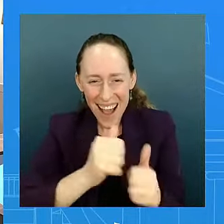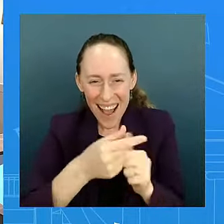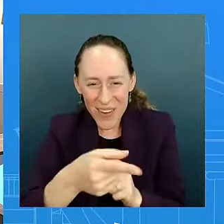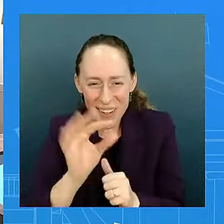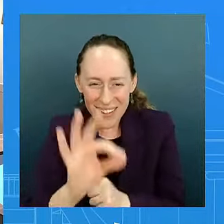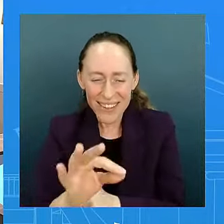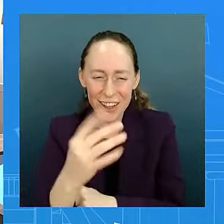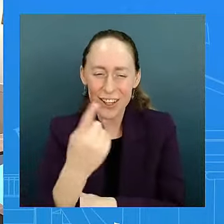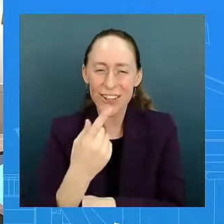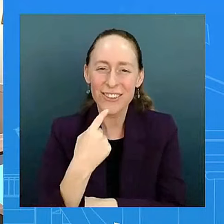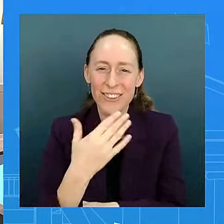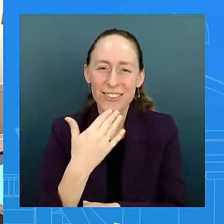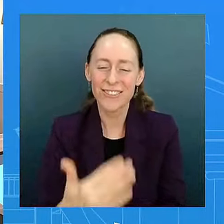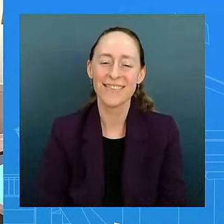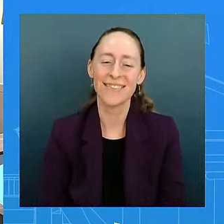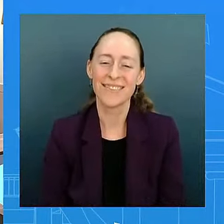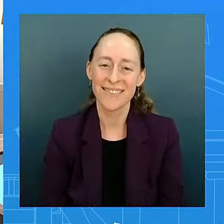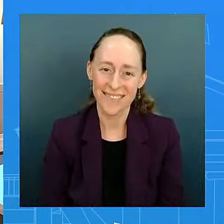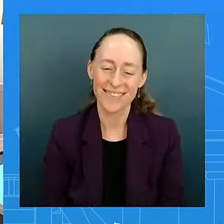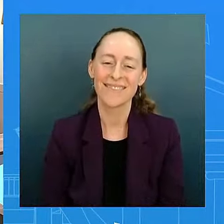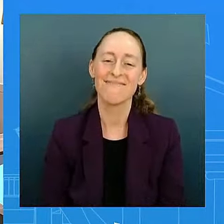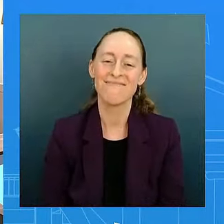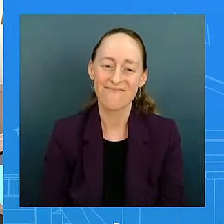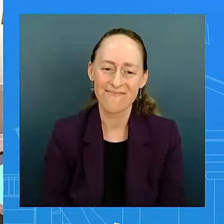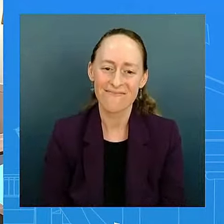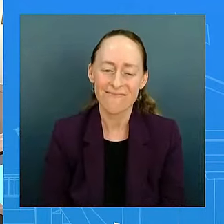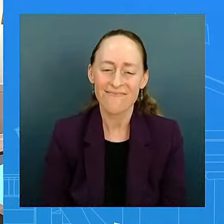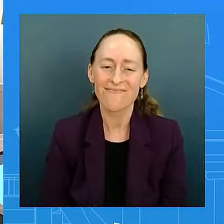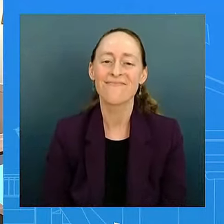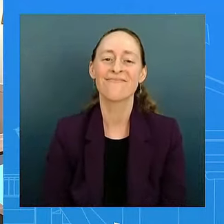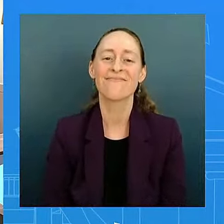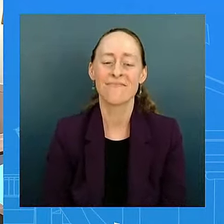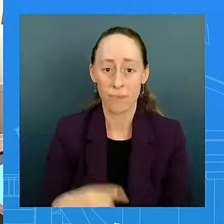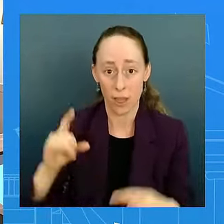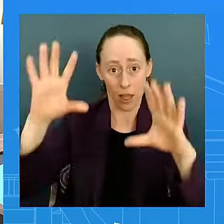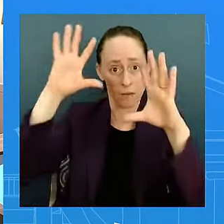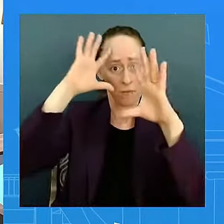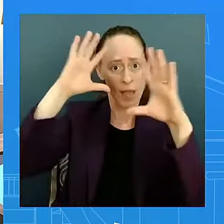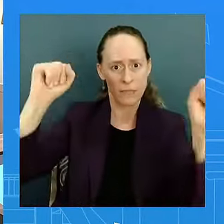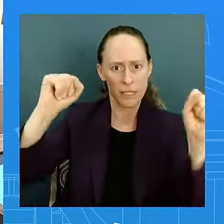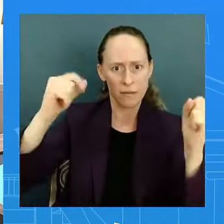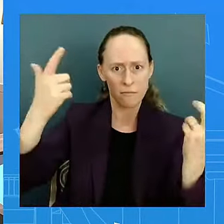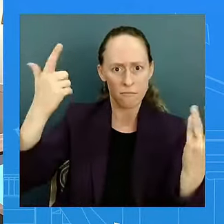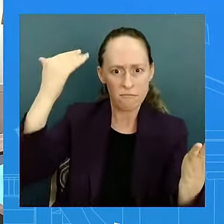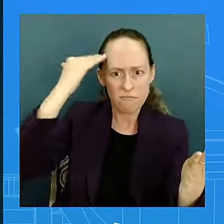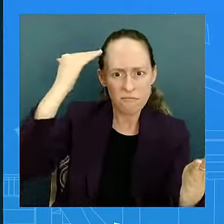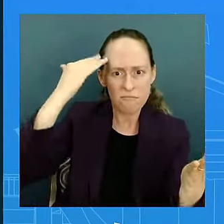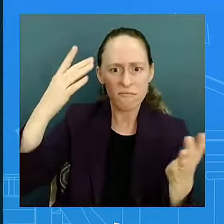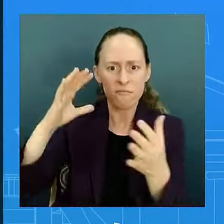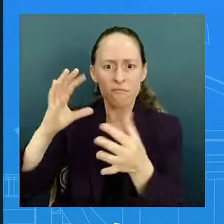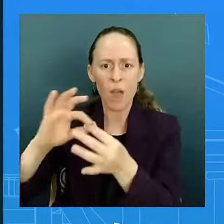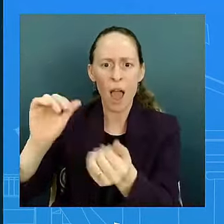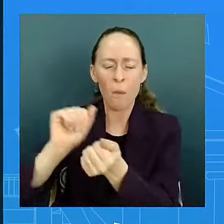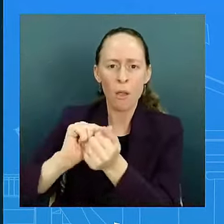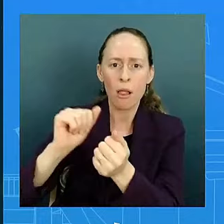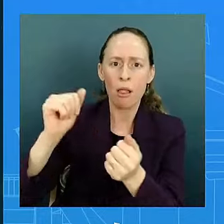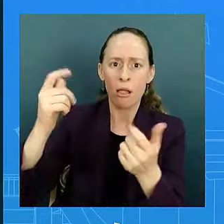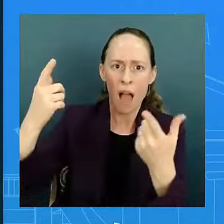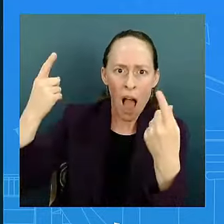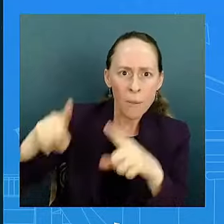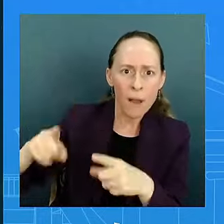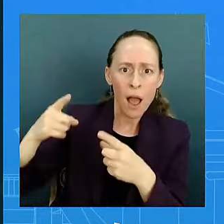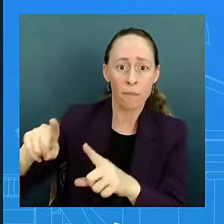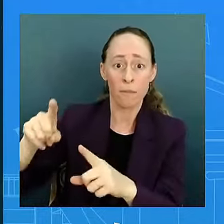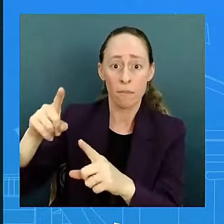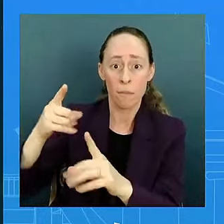about walls before news organizations started reporting on it or after? I can say that the president did receive